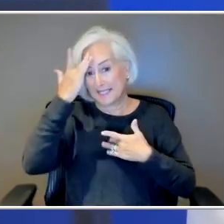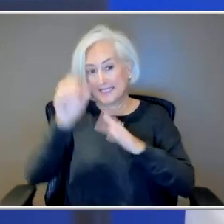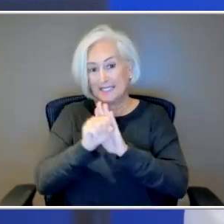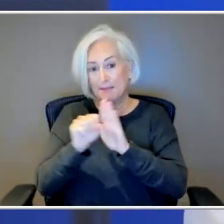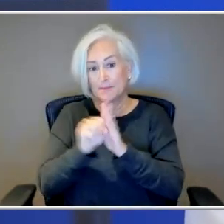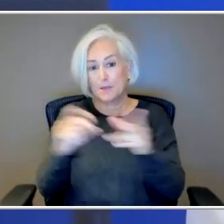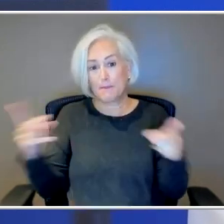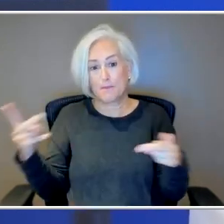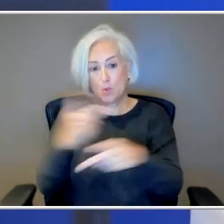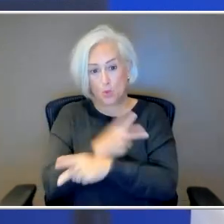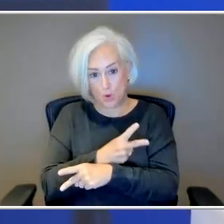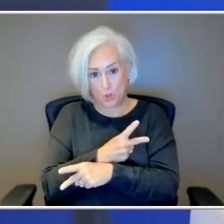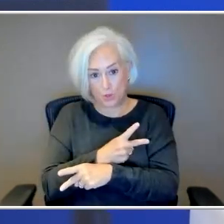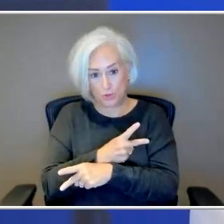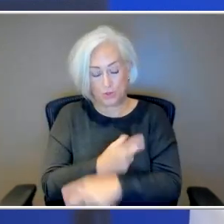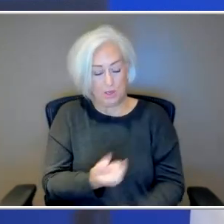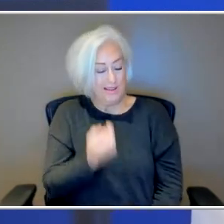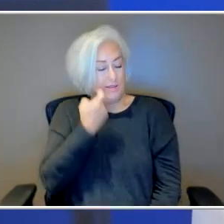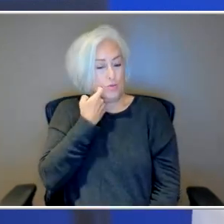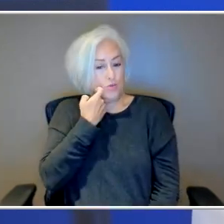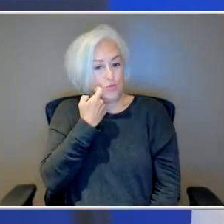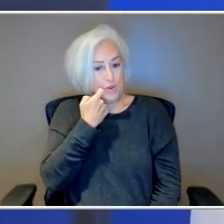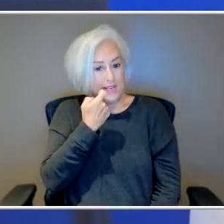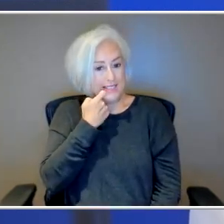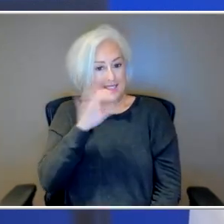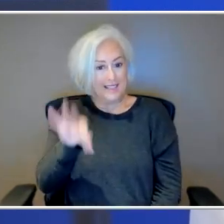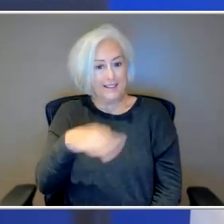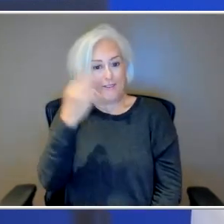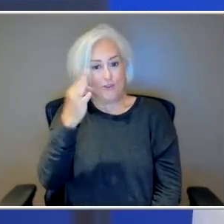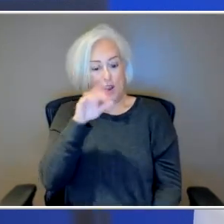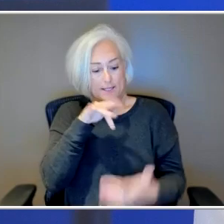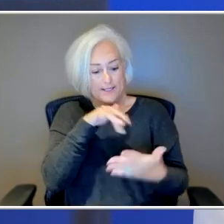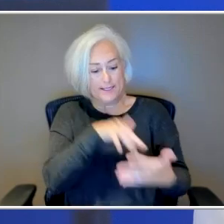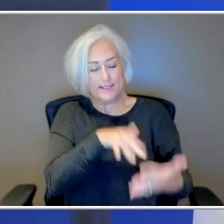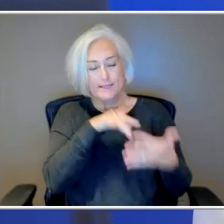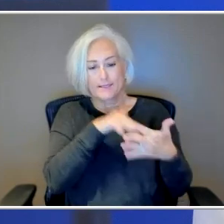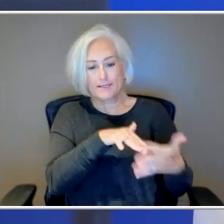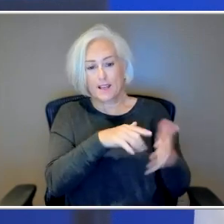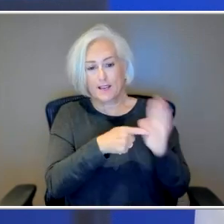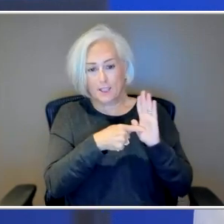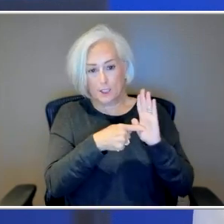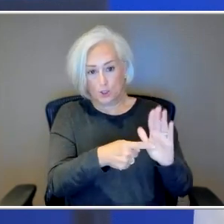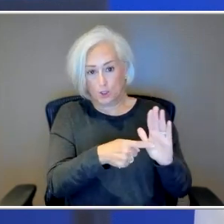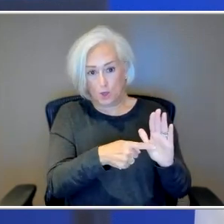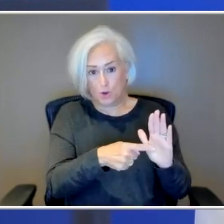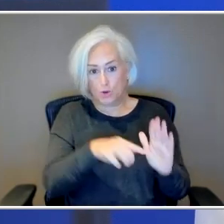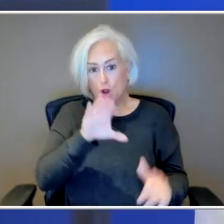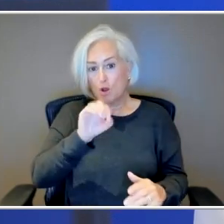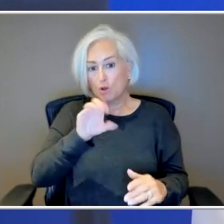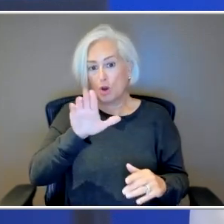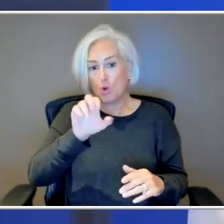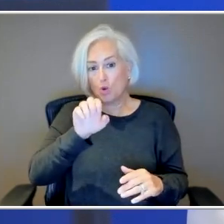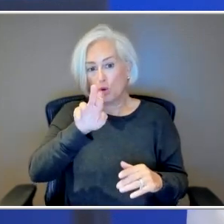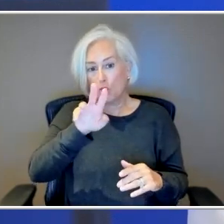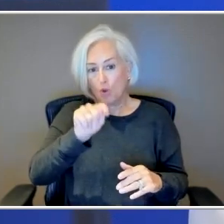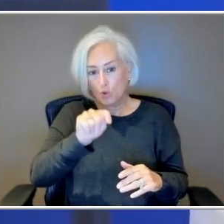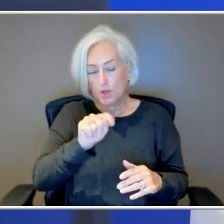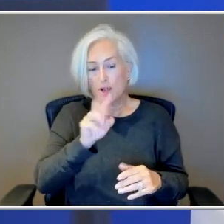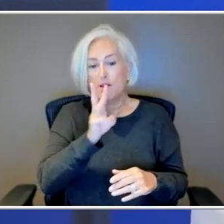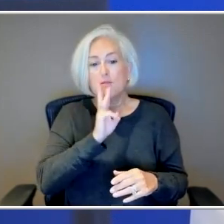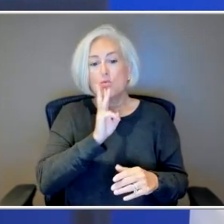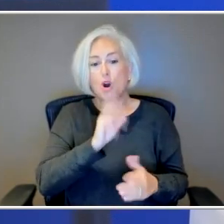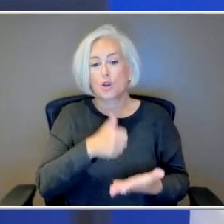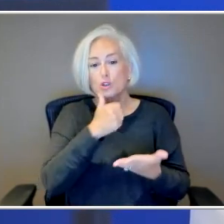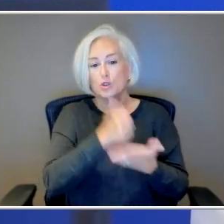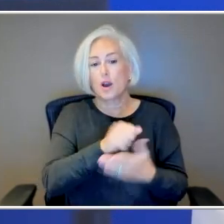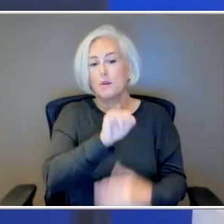a recent French study published earlier this year, talked about, coconut water can help IBD patients. And also